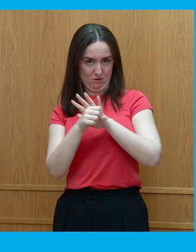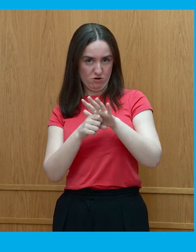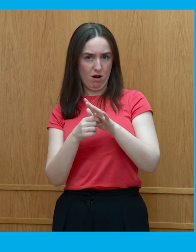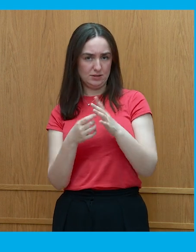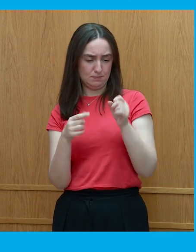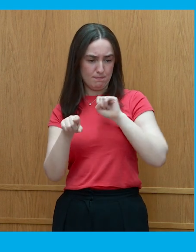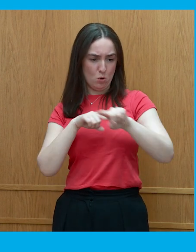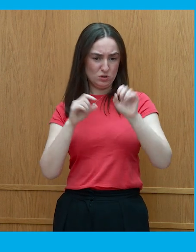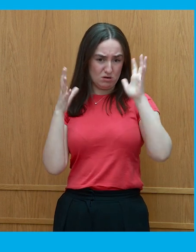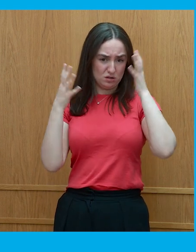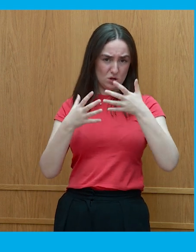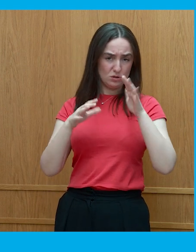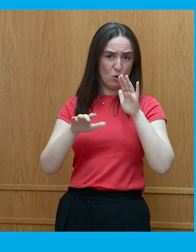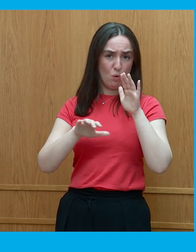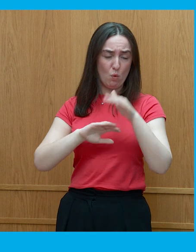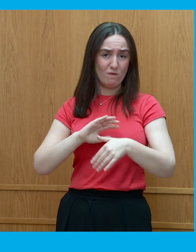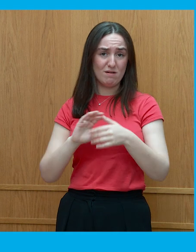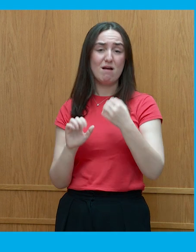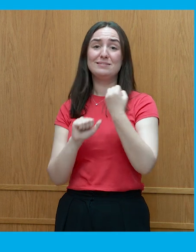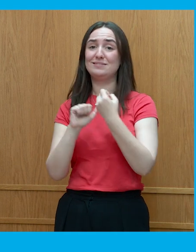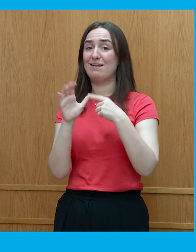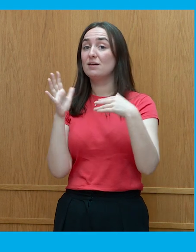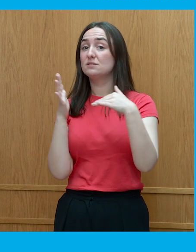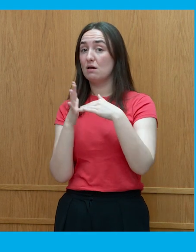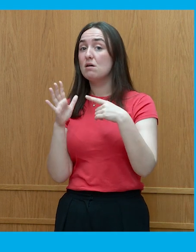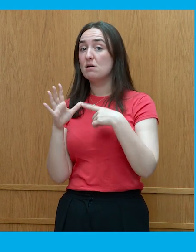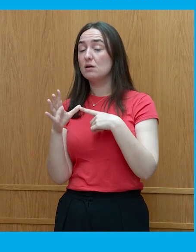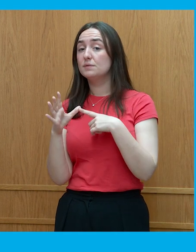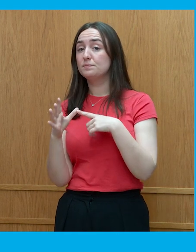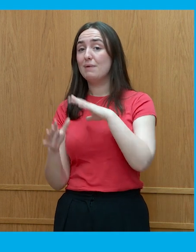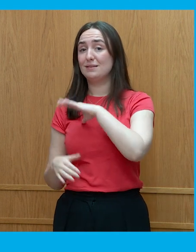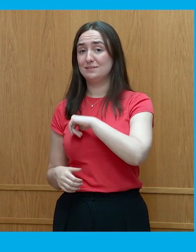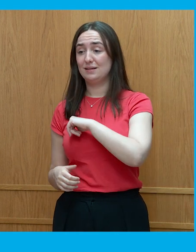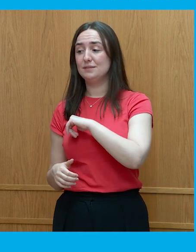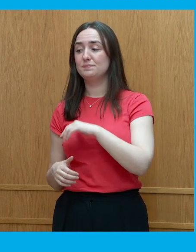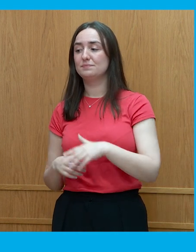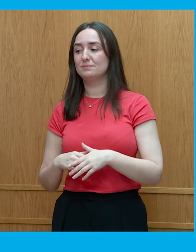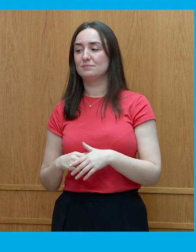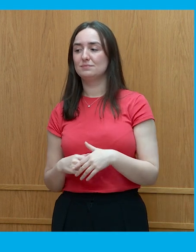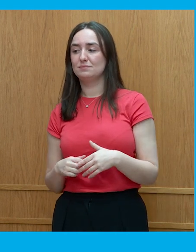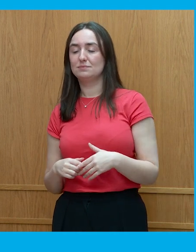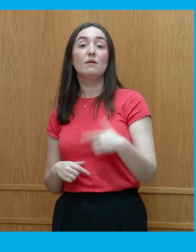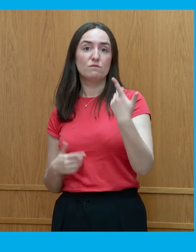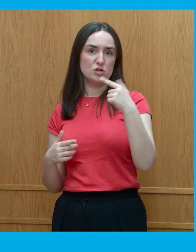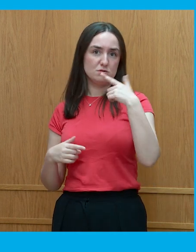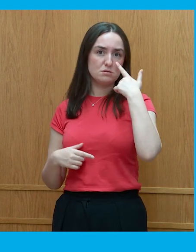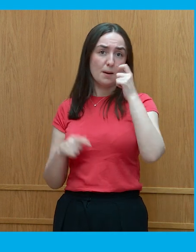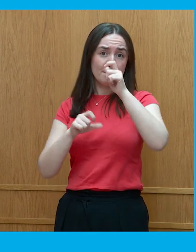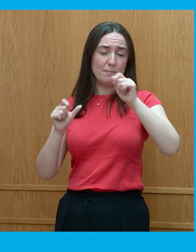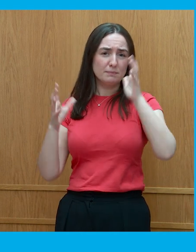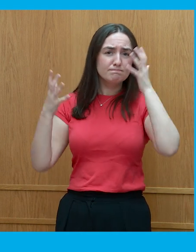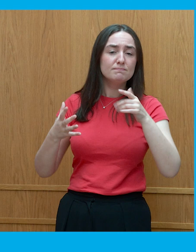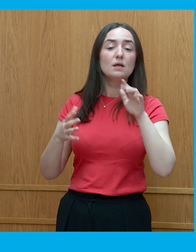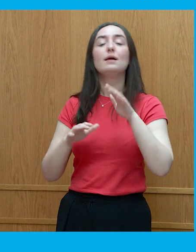the situation in Gaza, and we've seen this at the Democratic Convention with the considerable